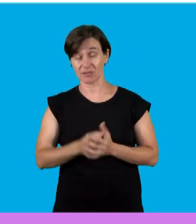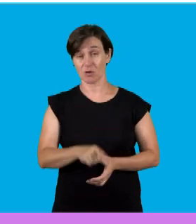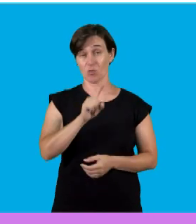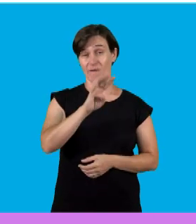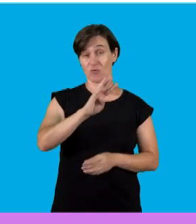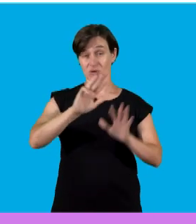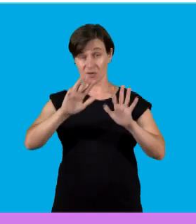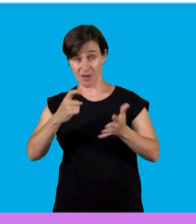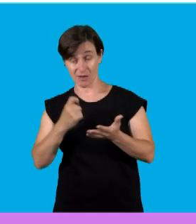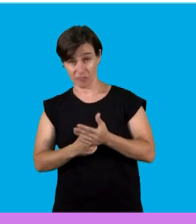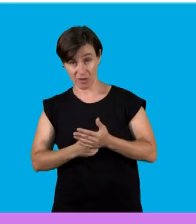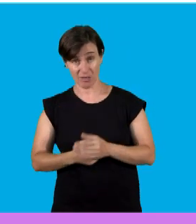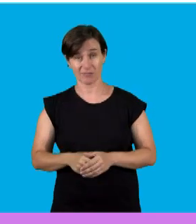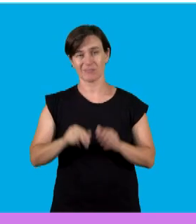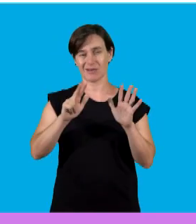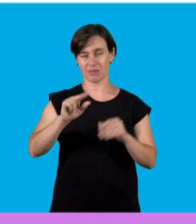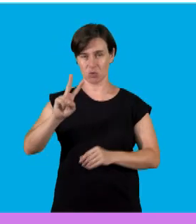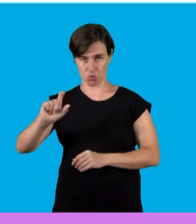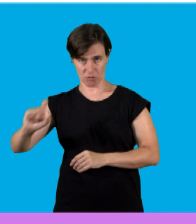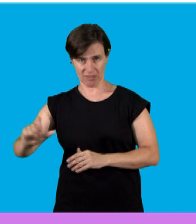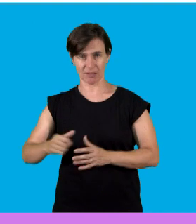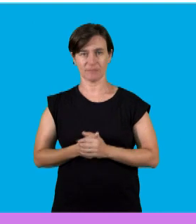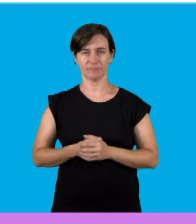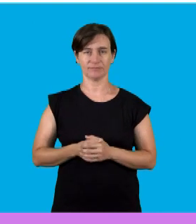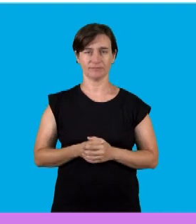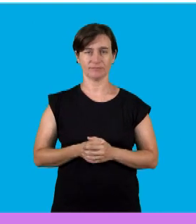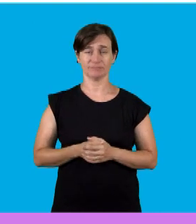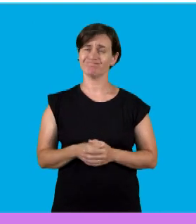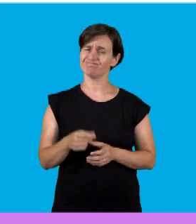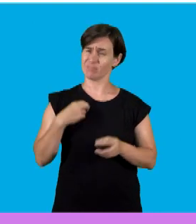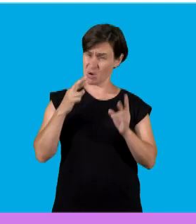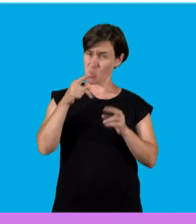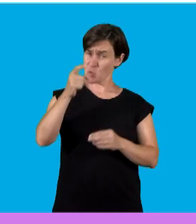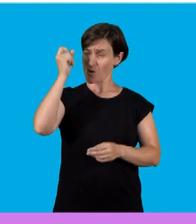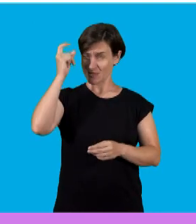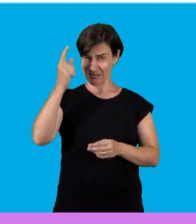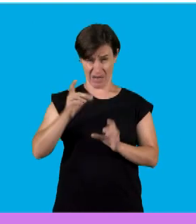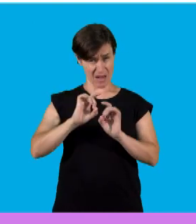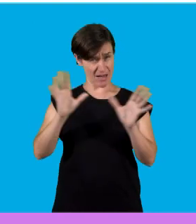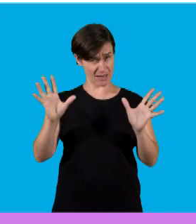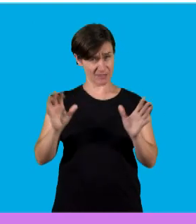113,149 rand and 82 cents. Guys, I hope that's clear to you.